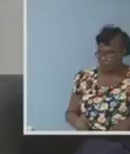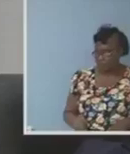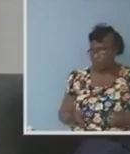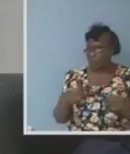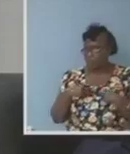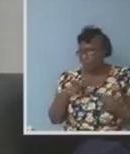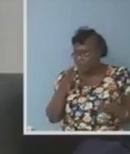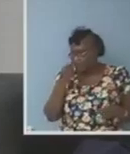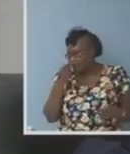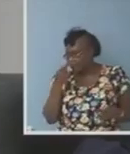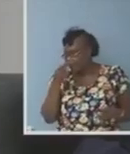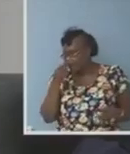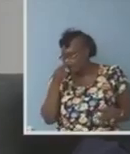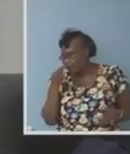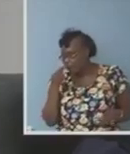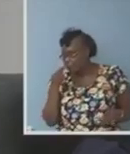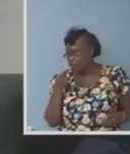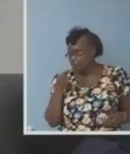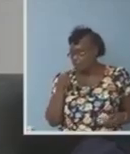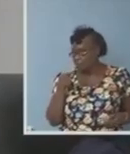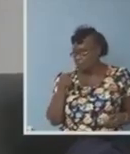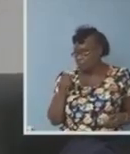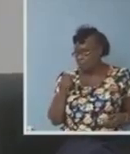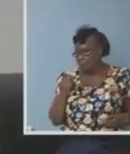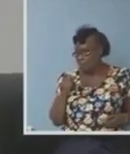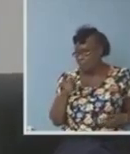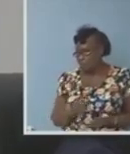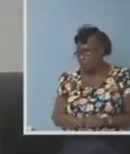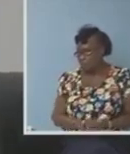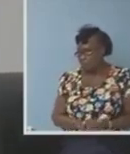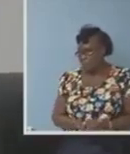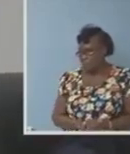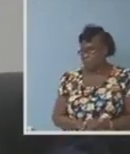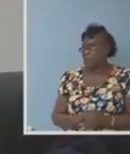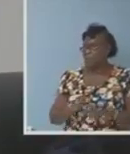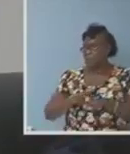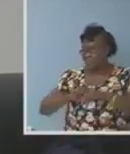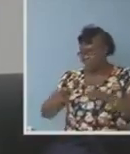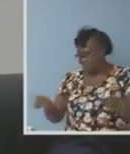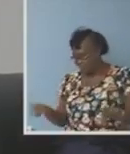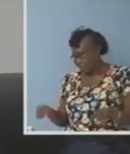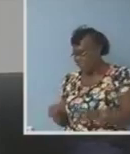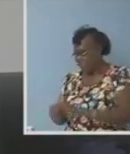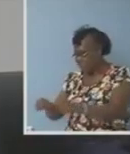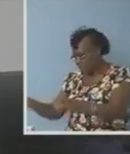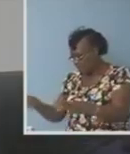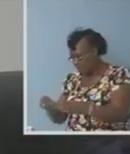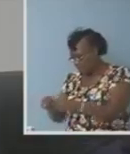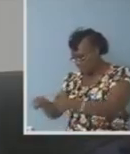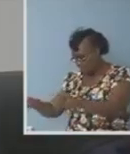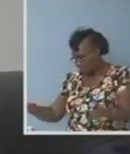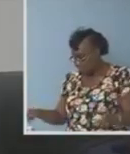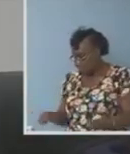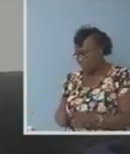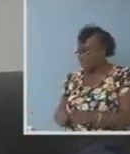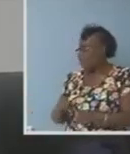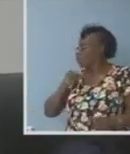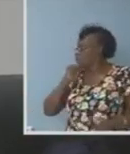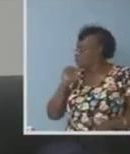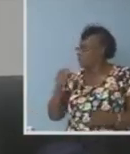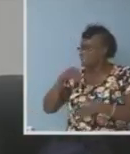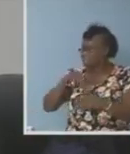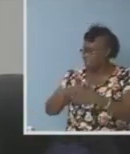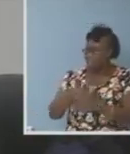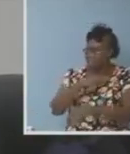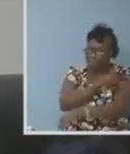flu-like symptoms, we are directing to a separate area. At the moment, we are setting up an area outside